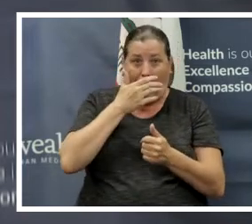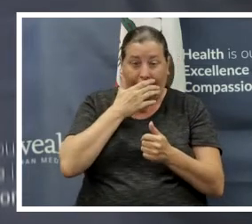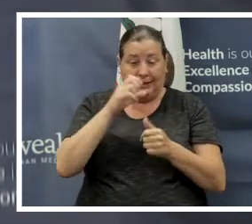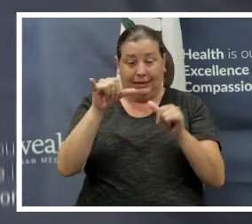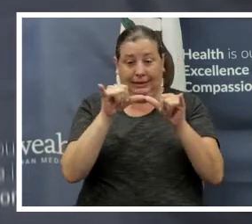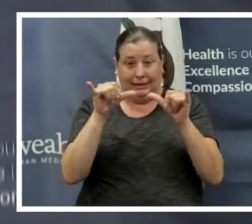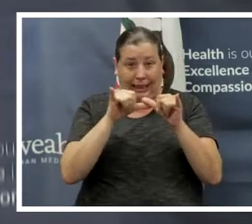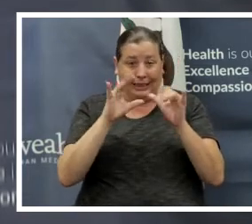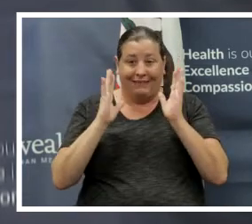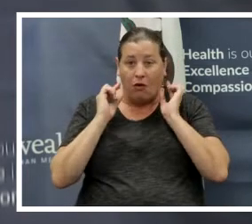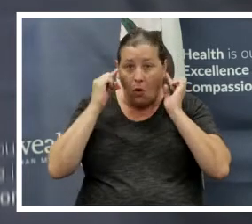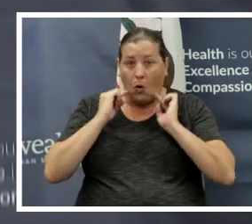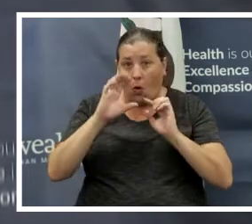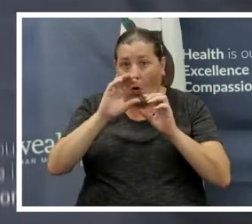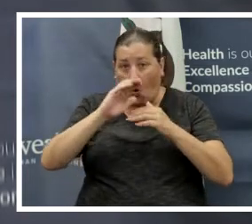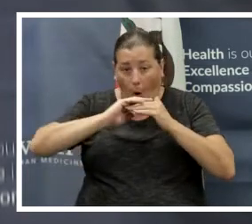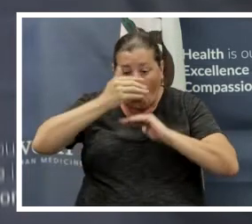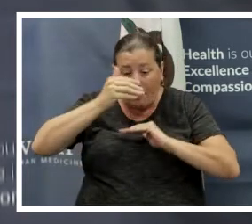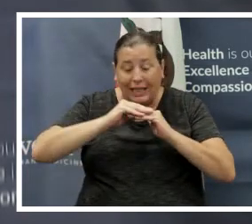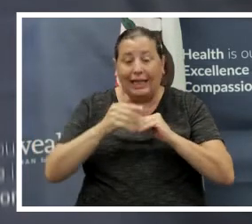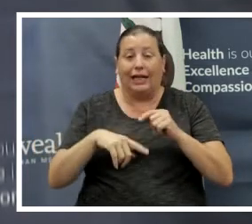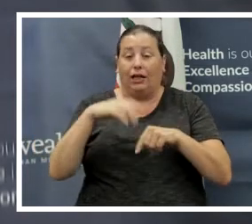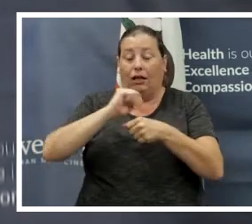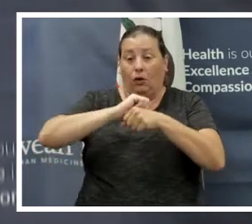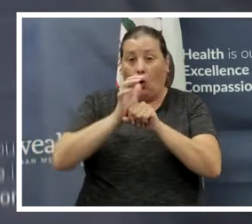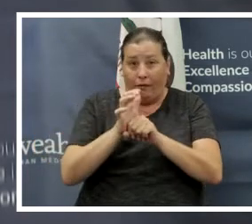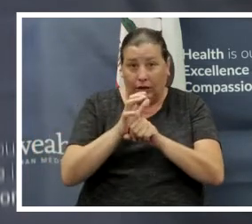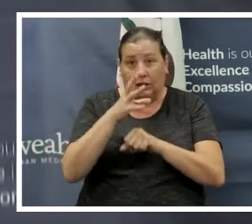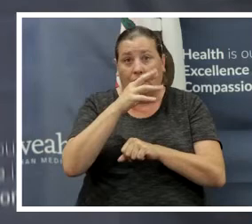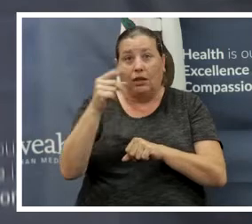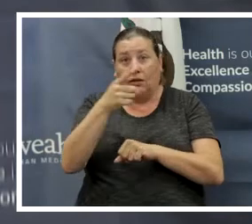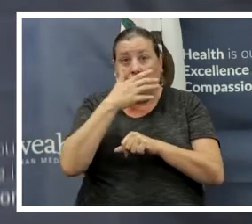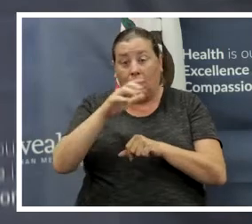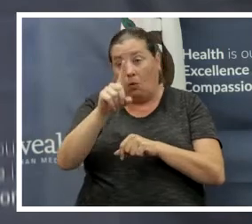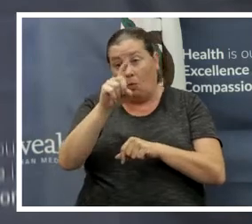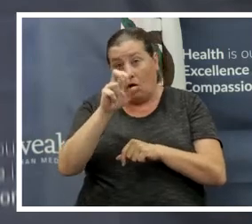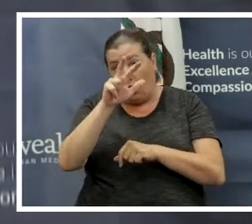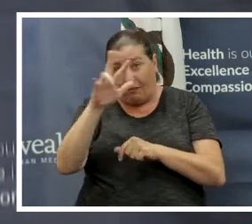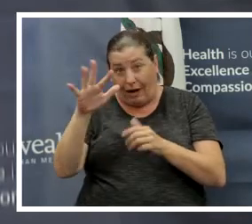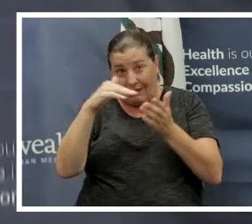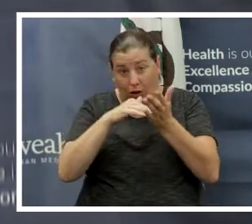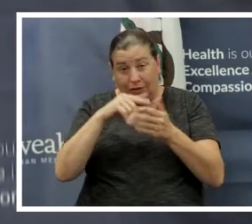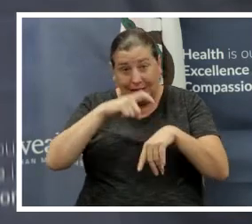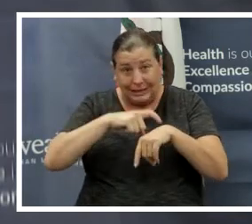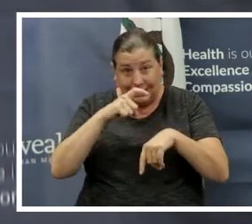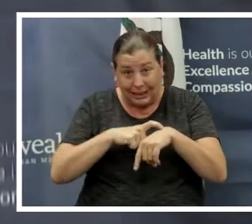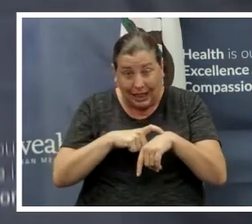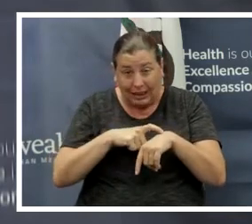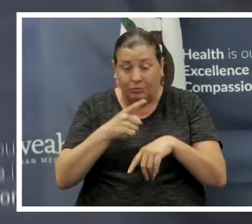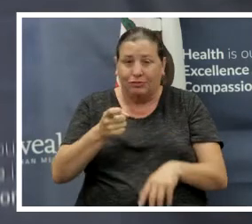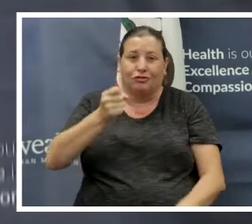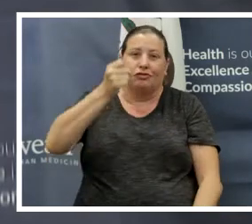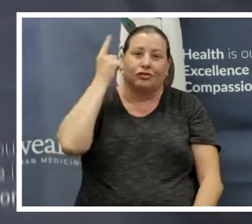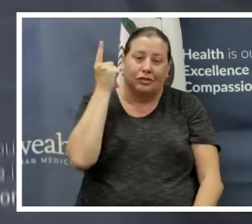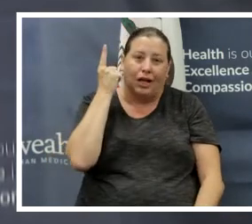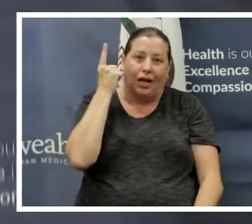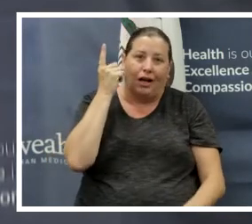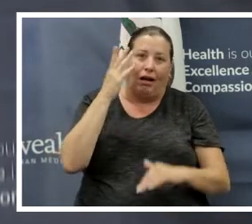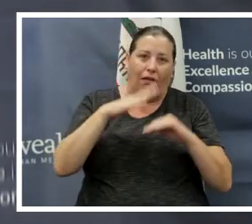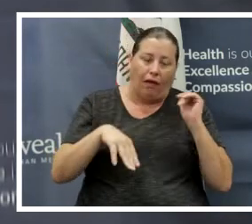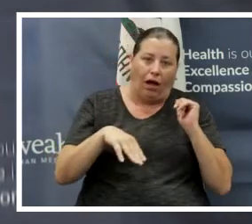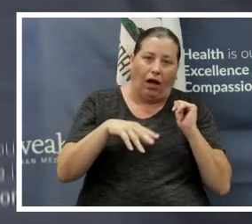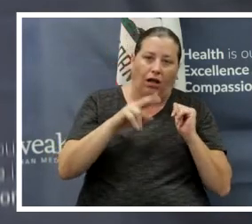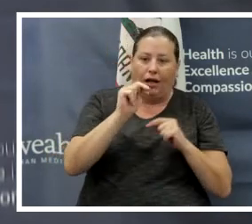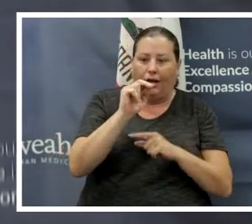COVID virus, et cetera, and you multiply it 130,000 times, it gets a lot easier to understand than talking down in